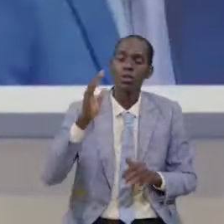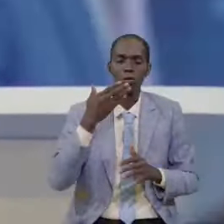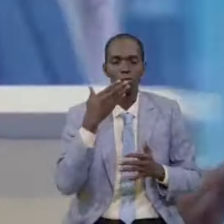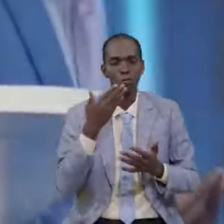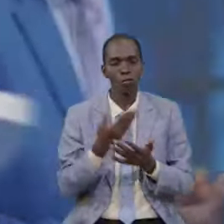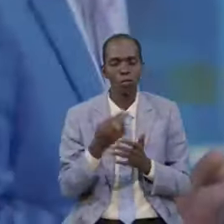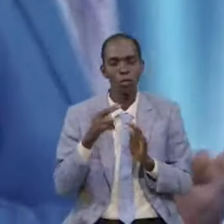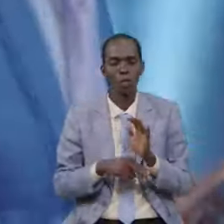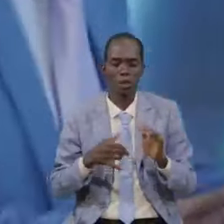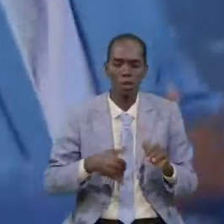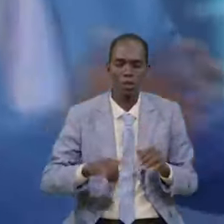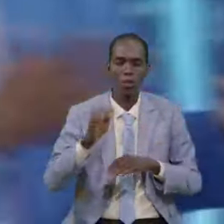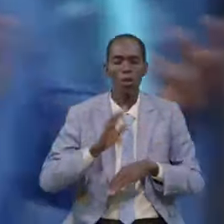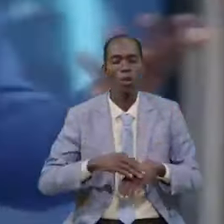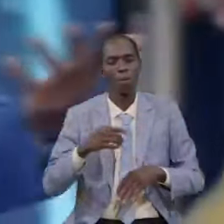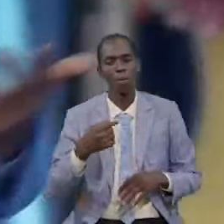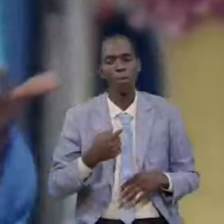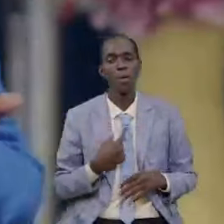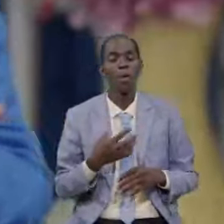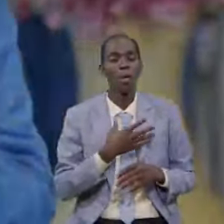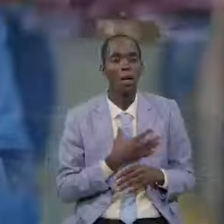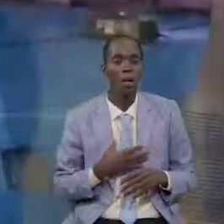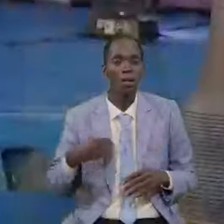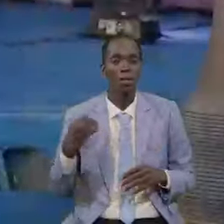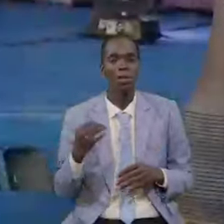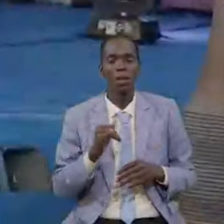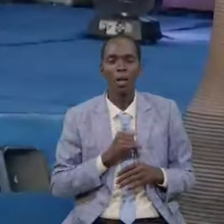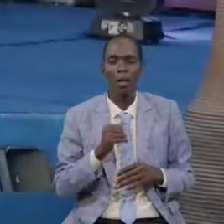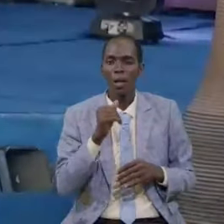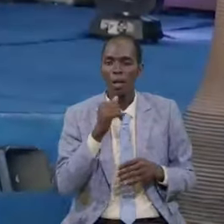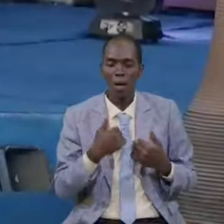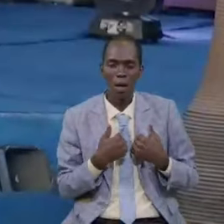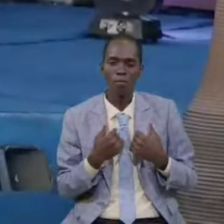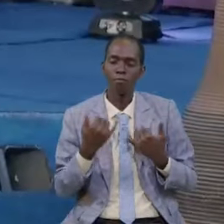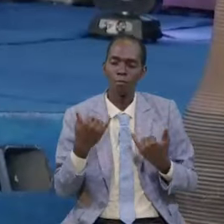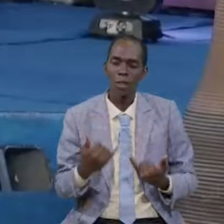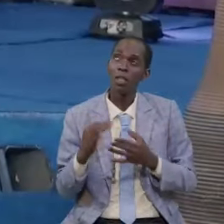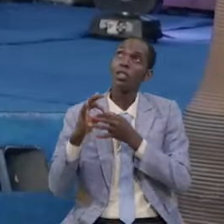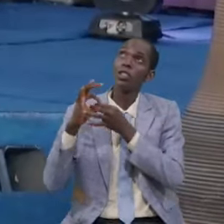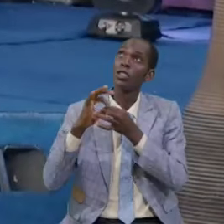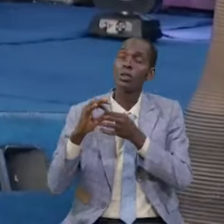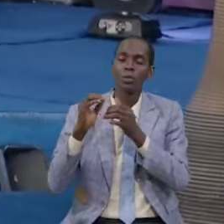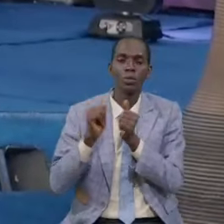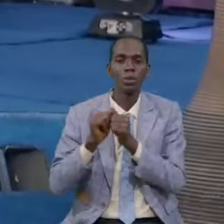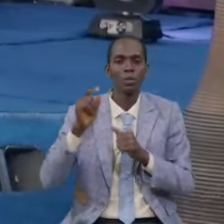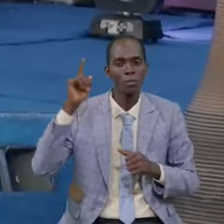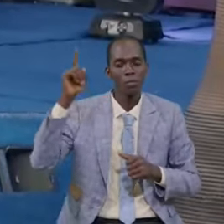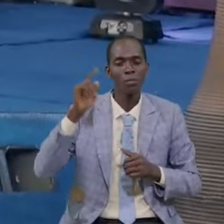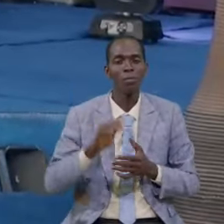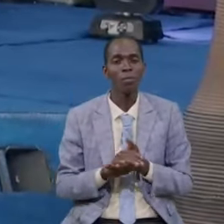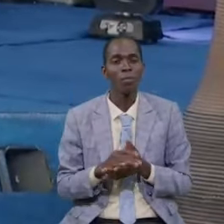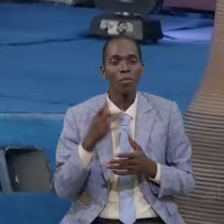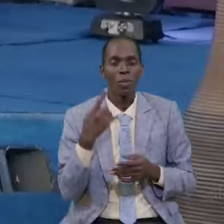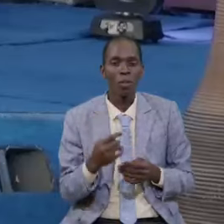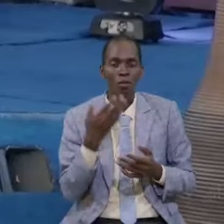I come and I'm reconciled with him? That's what he's saying. The goodness of the Lord he has given you